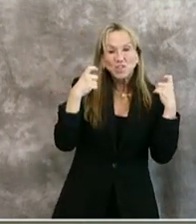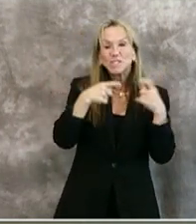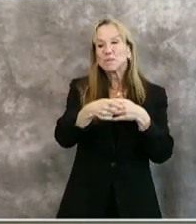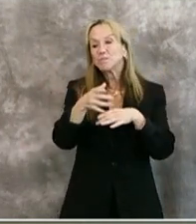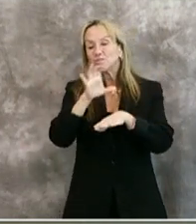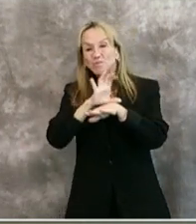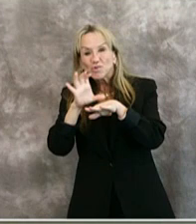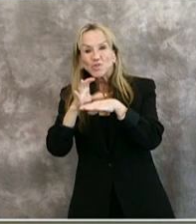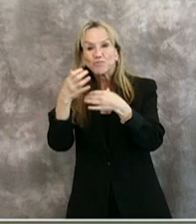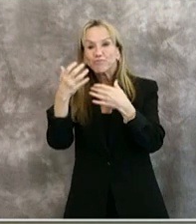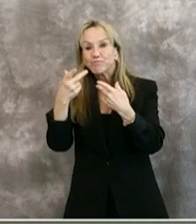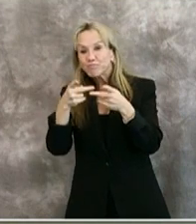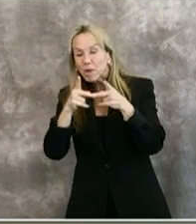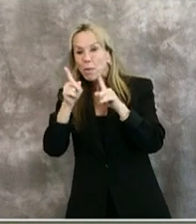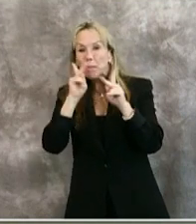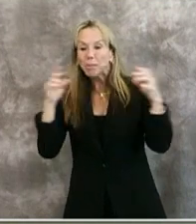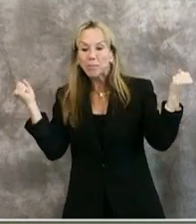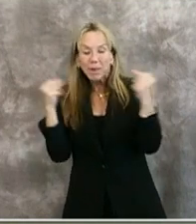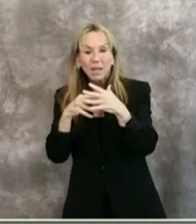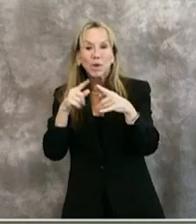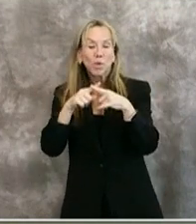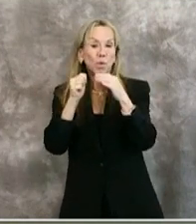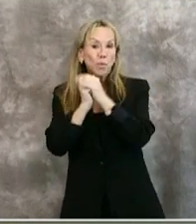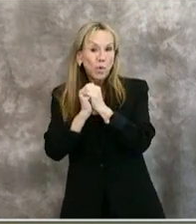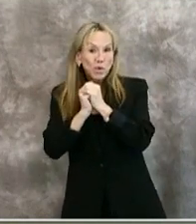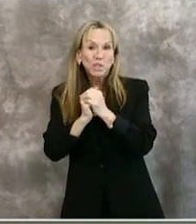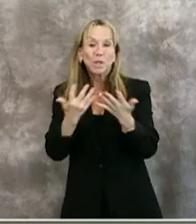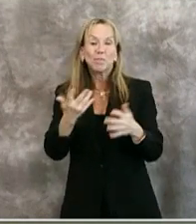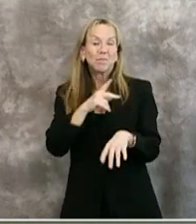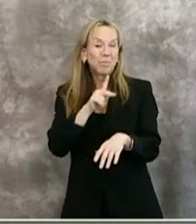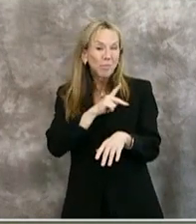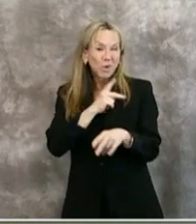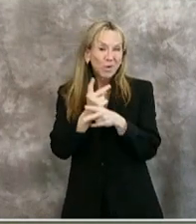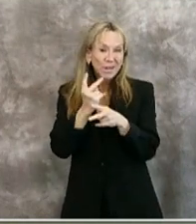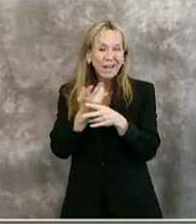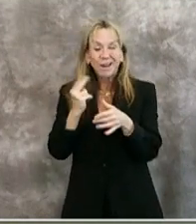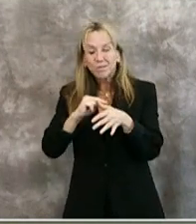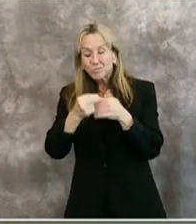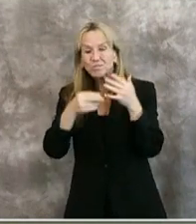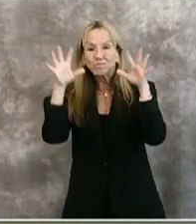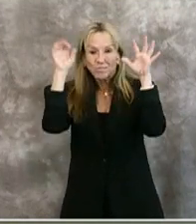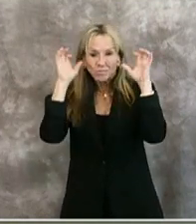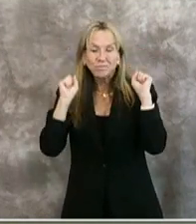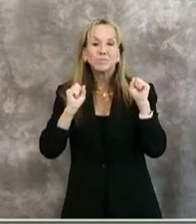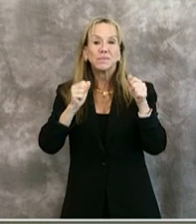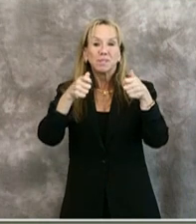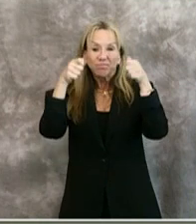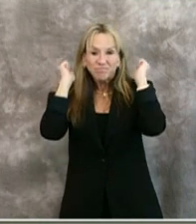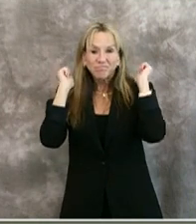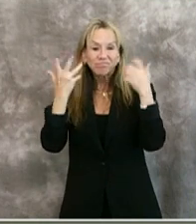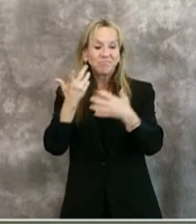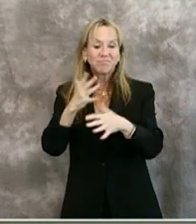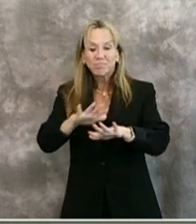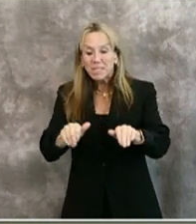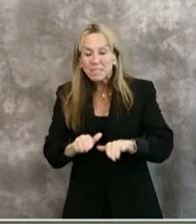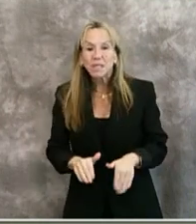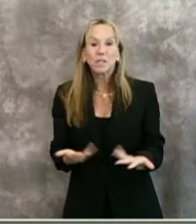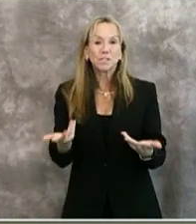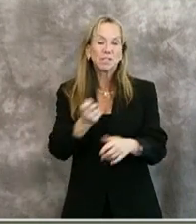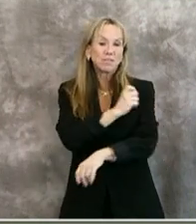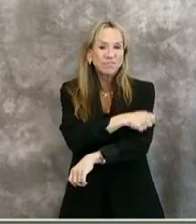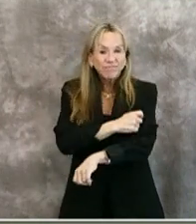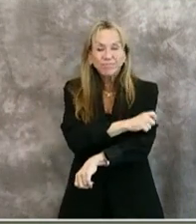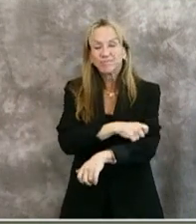non-critical infrastructure sectors as identified at the state website, personal care services, nail salons, massage parlors, hair salons,